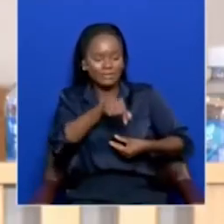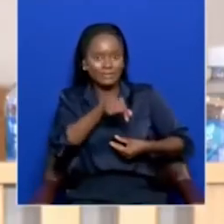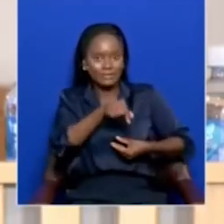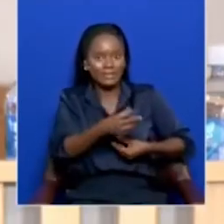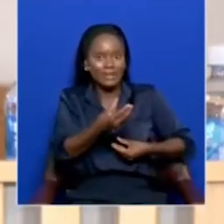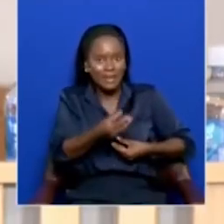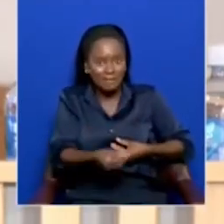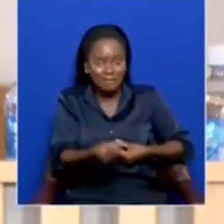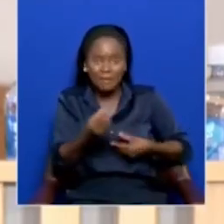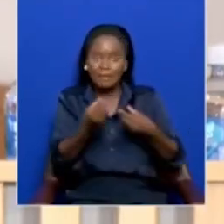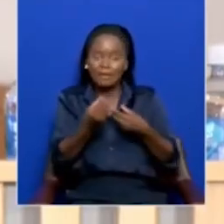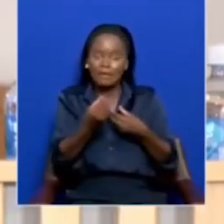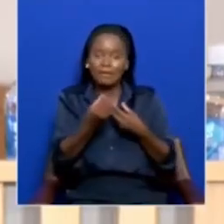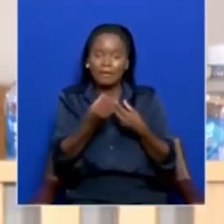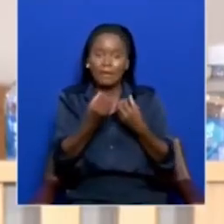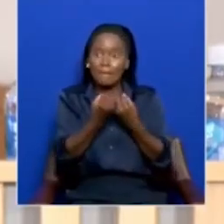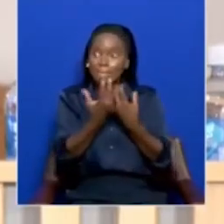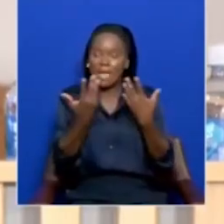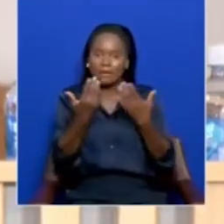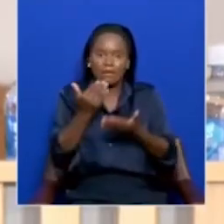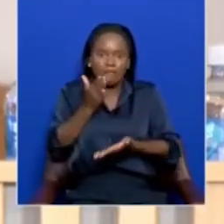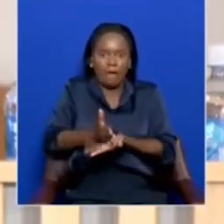those facts. Is that correct?